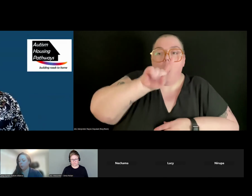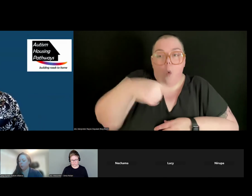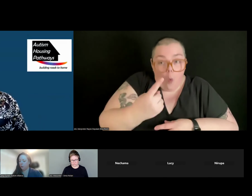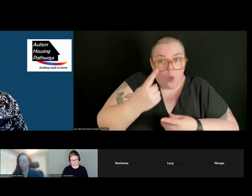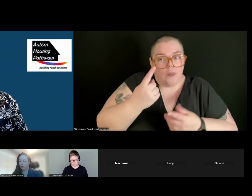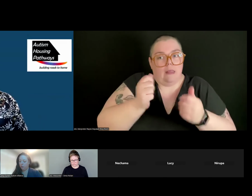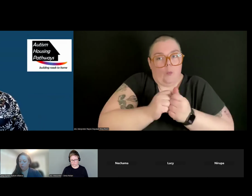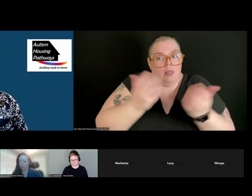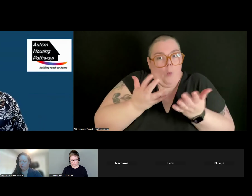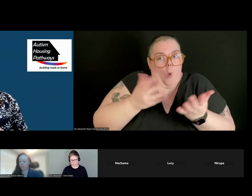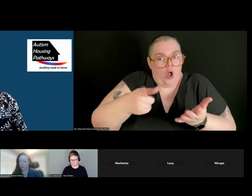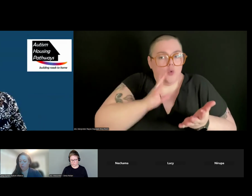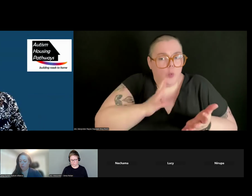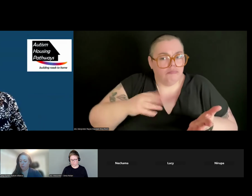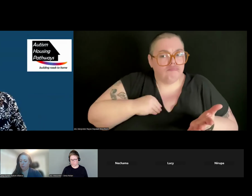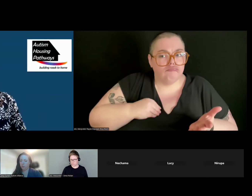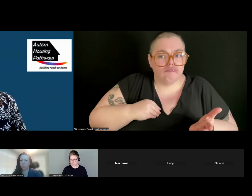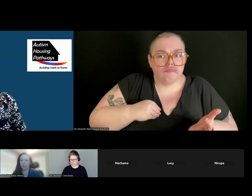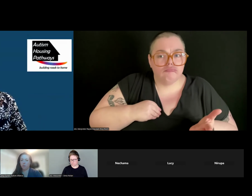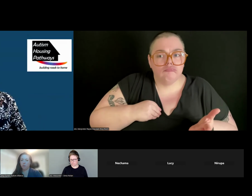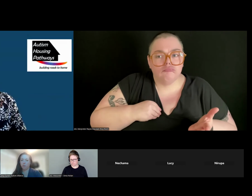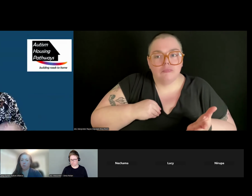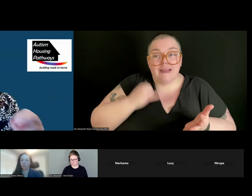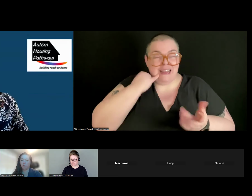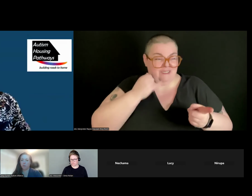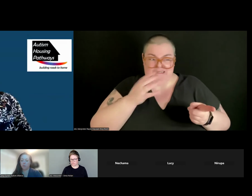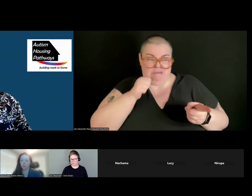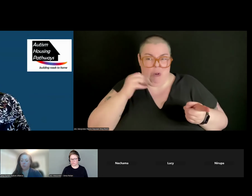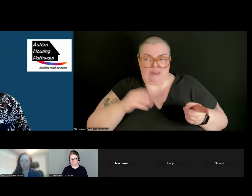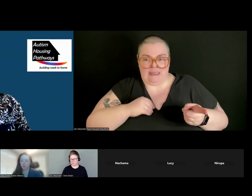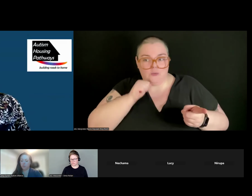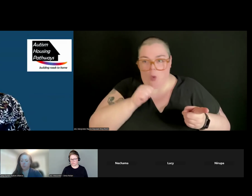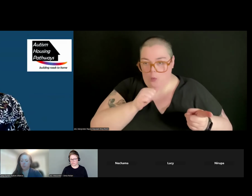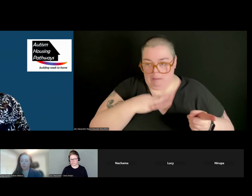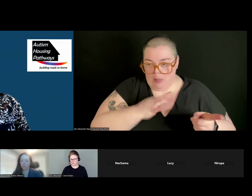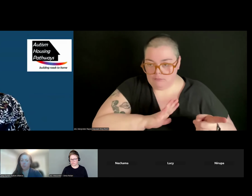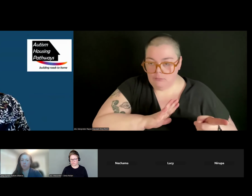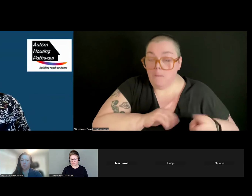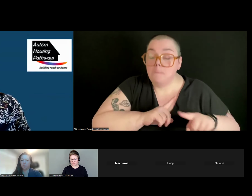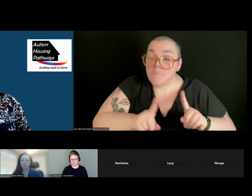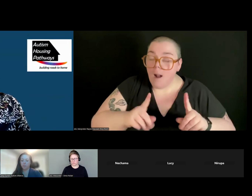what comes up first, but you stay on the list for the things you want more.